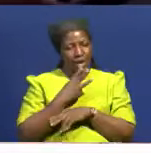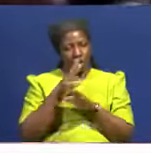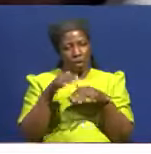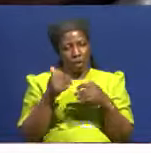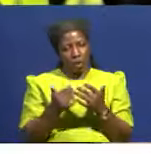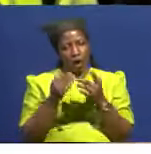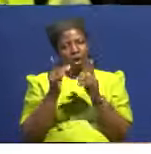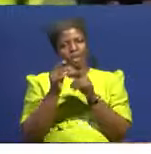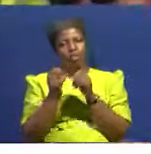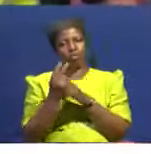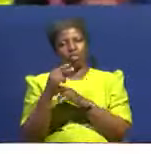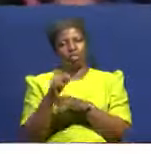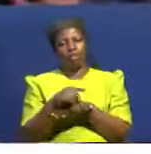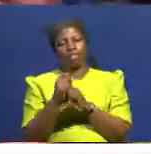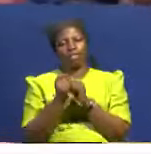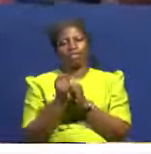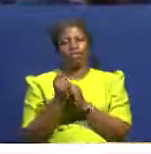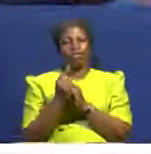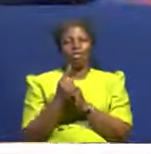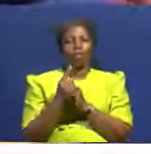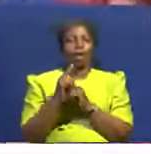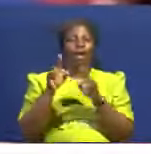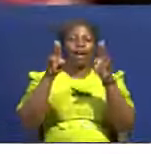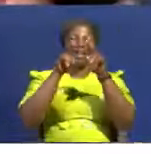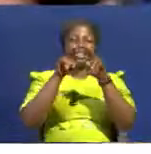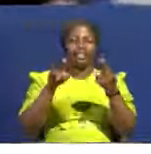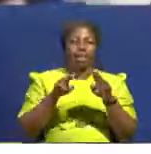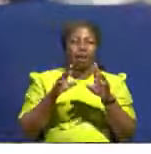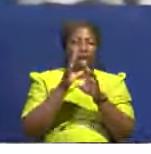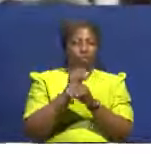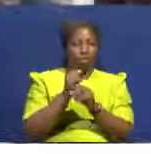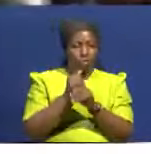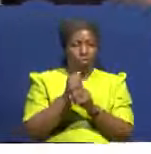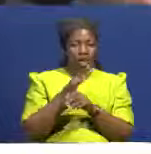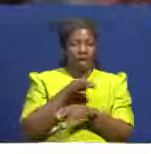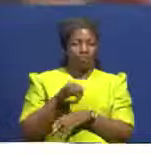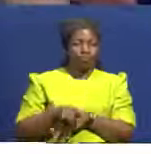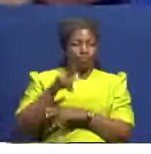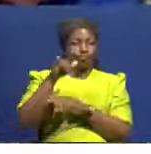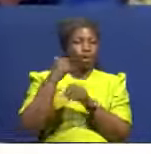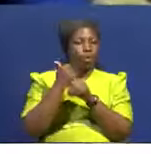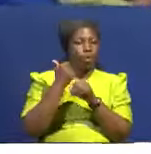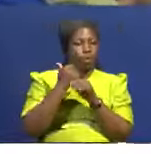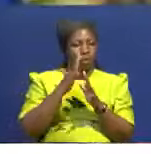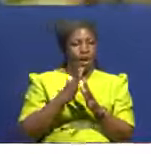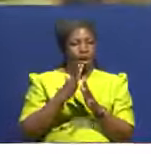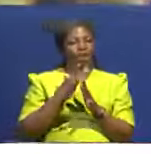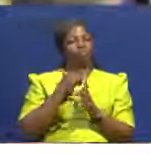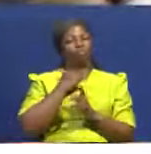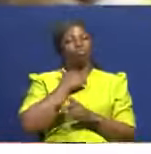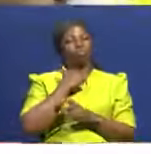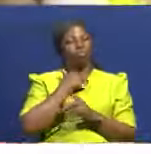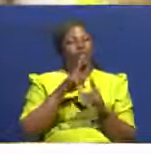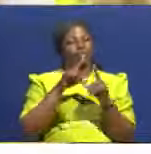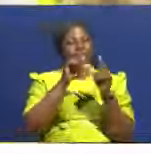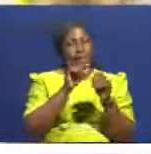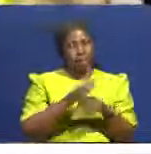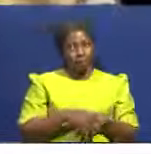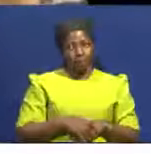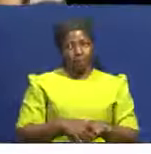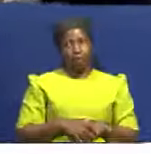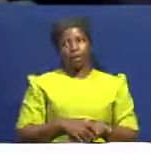12th November, the International Association of Machinists and Aerospace Workers Union says. The walkout by